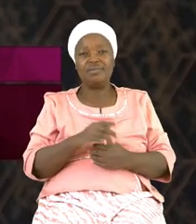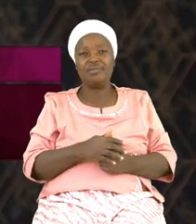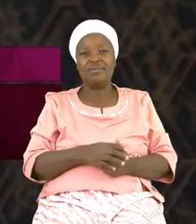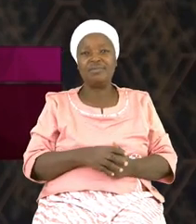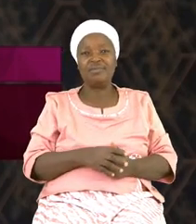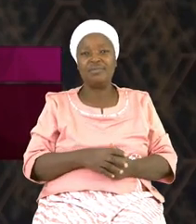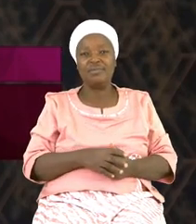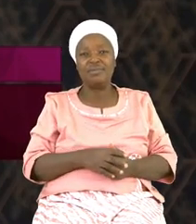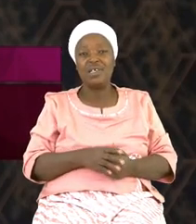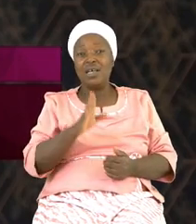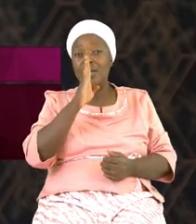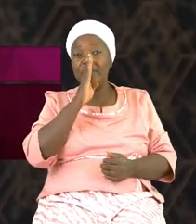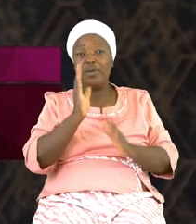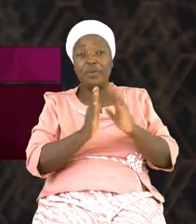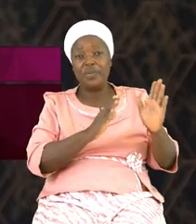Get ready.